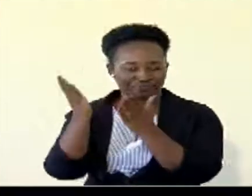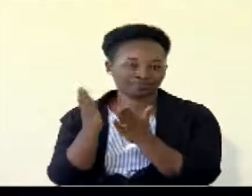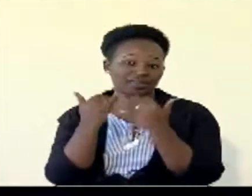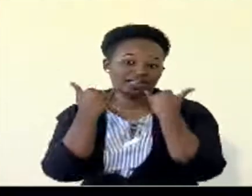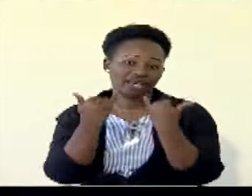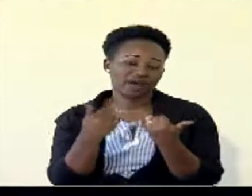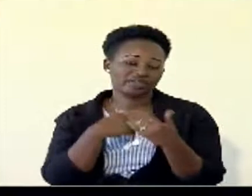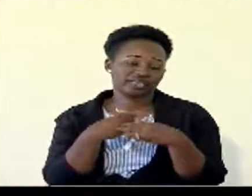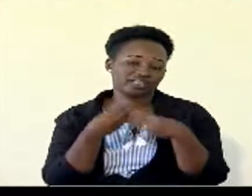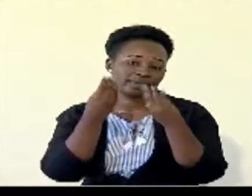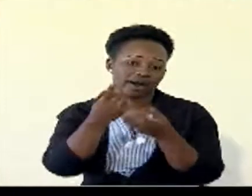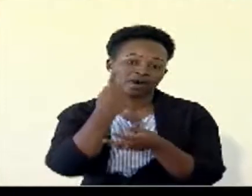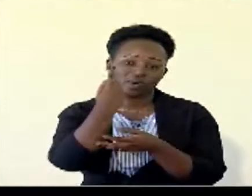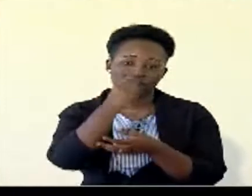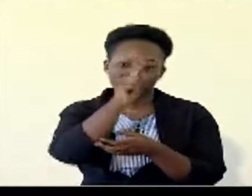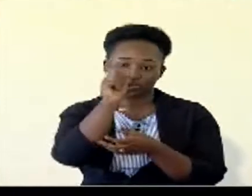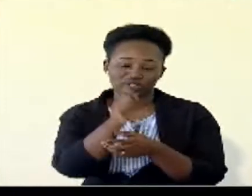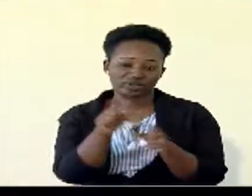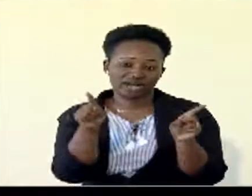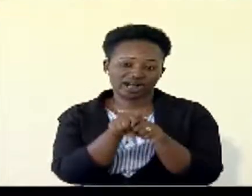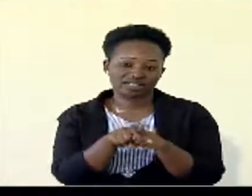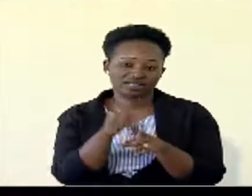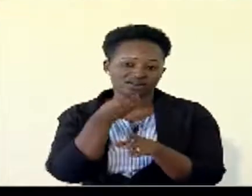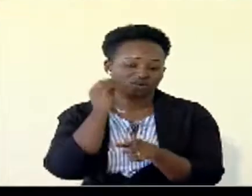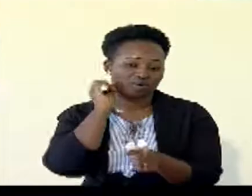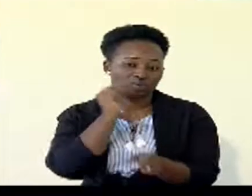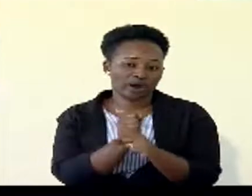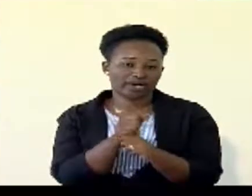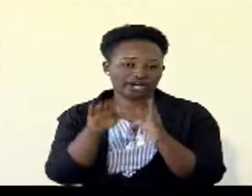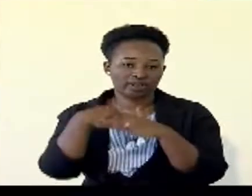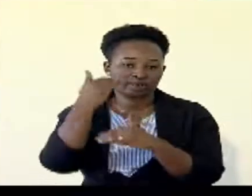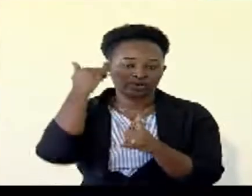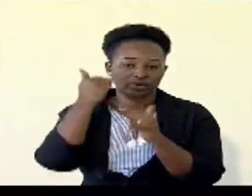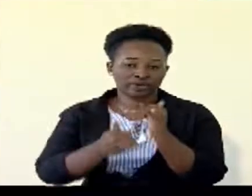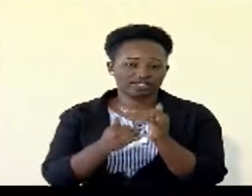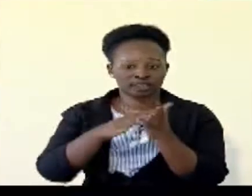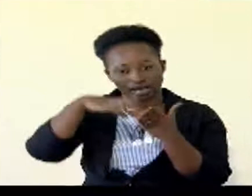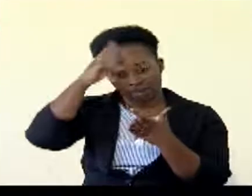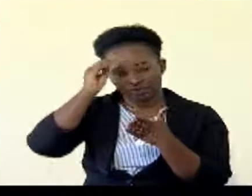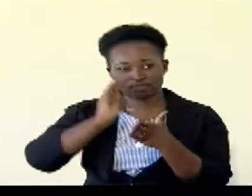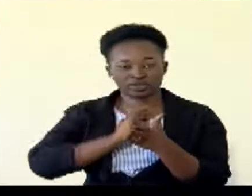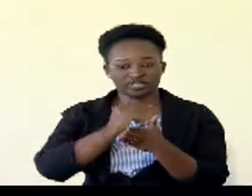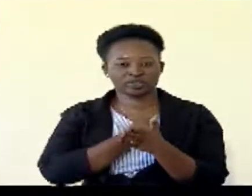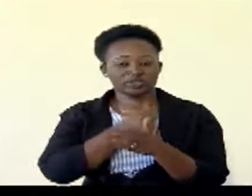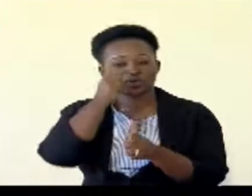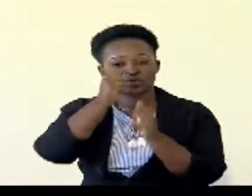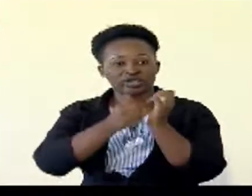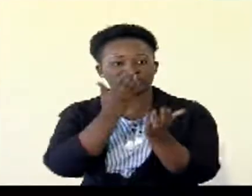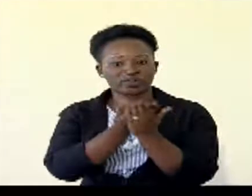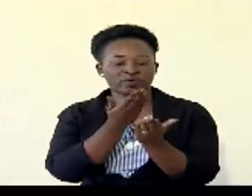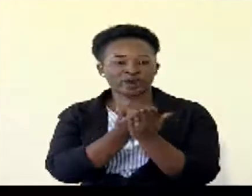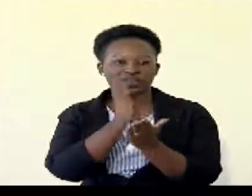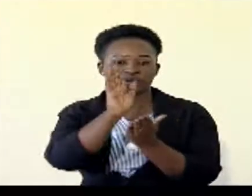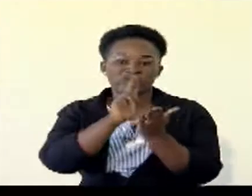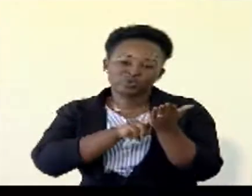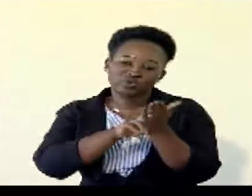leave you with just one question as we end our lesson. I leave you with one question which will require you to use